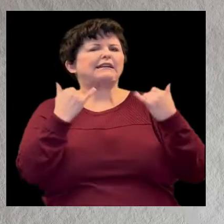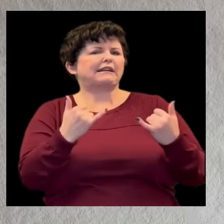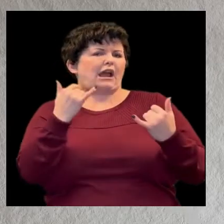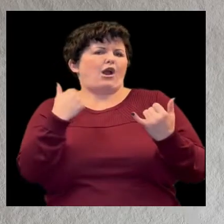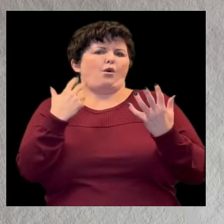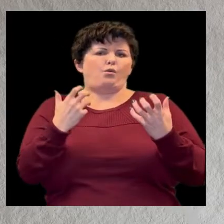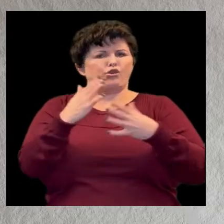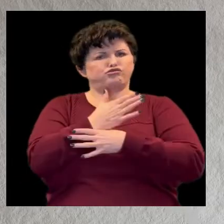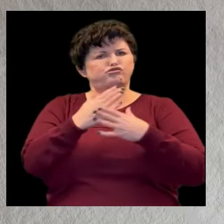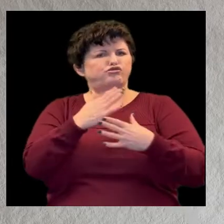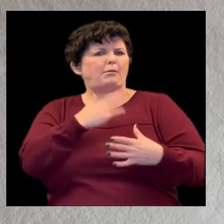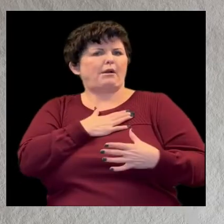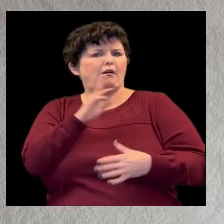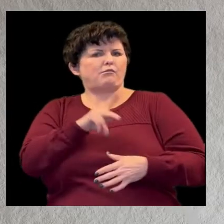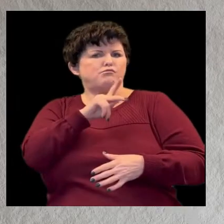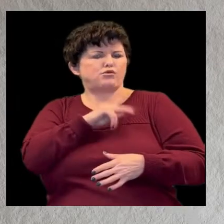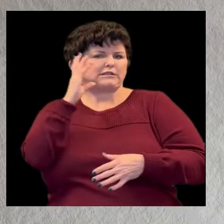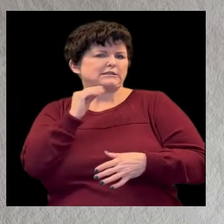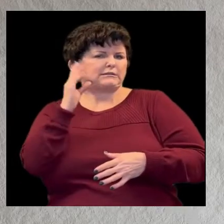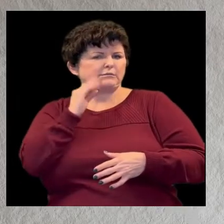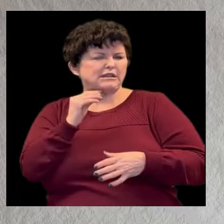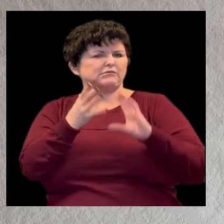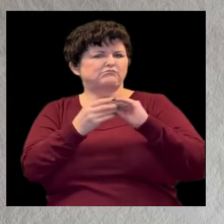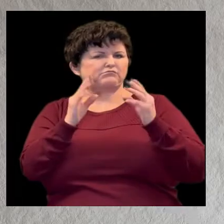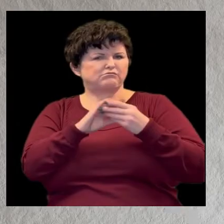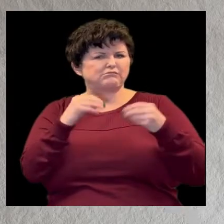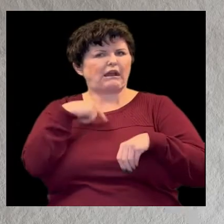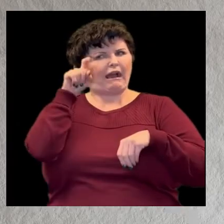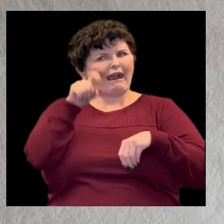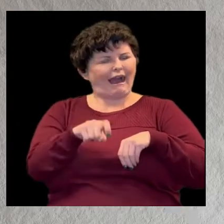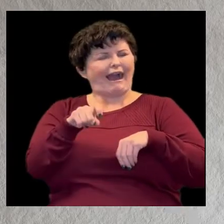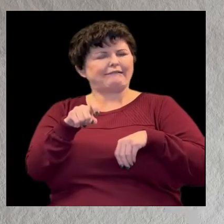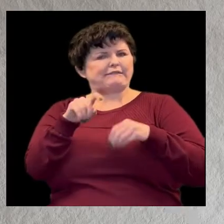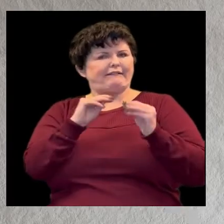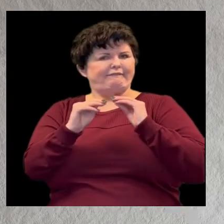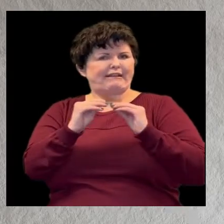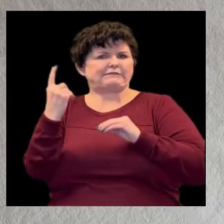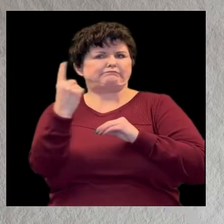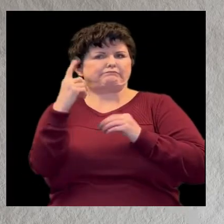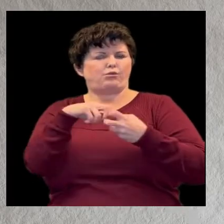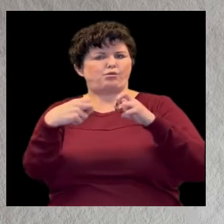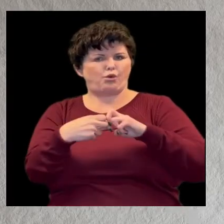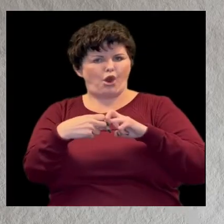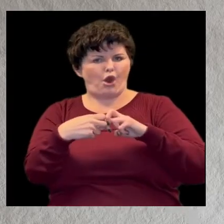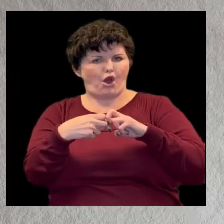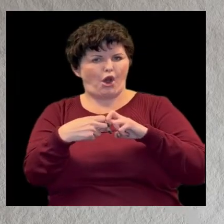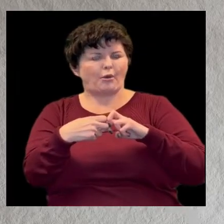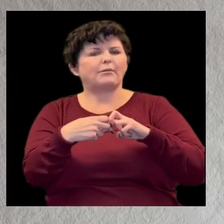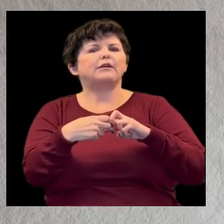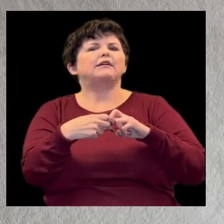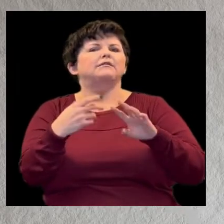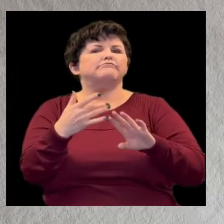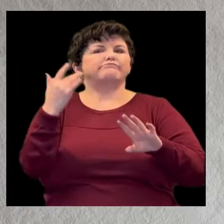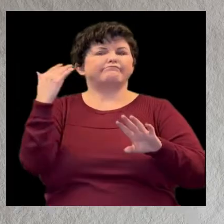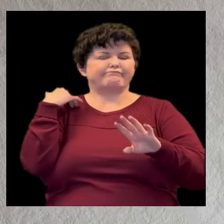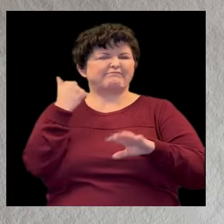personal experience from a time when I had to fix a problem. So we'll rewind several years ago.